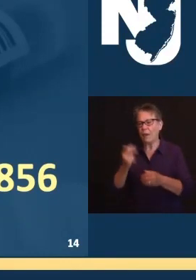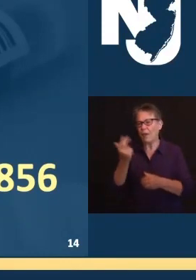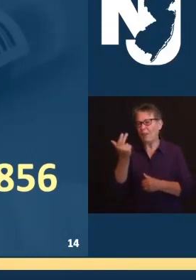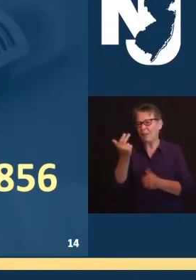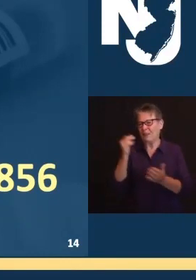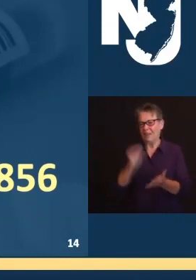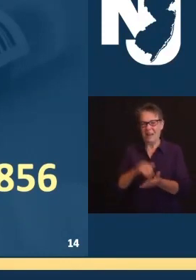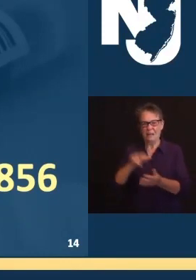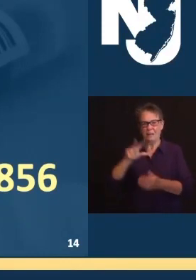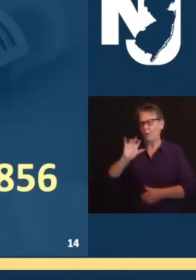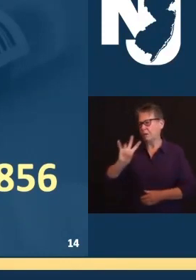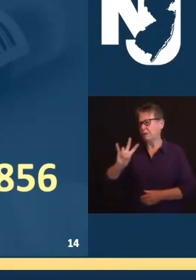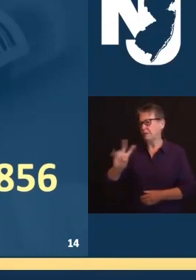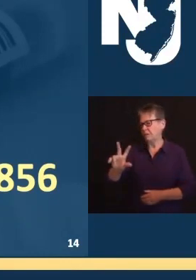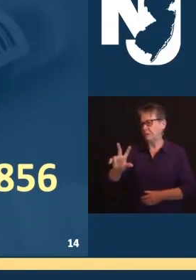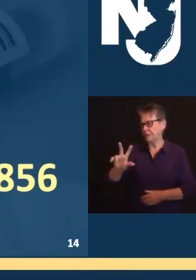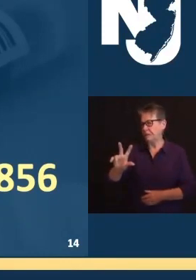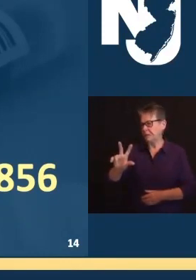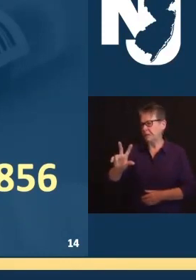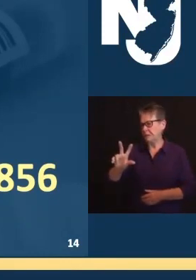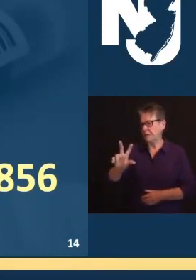confirmed deaths to